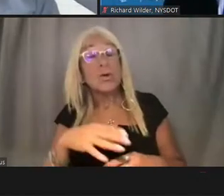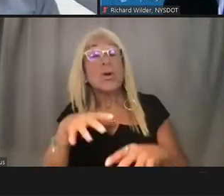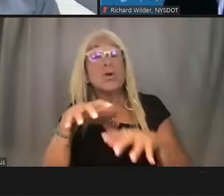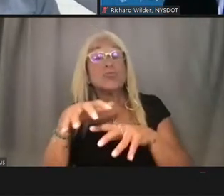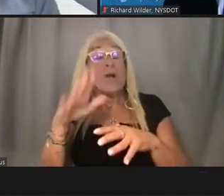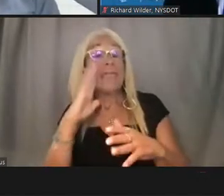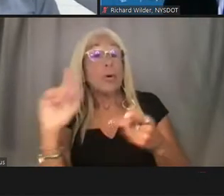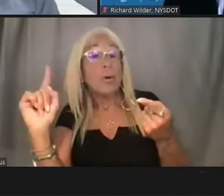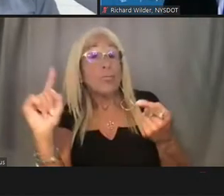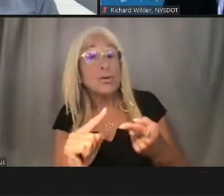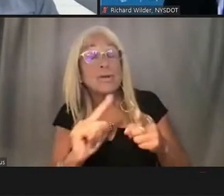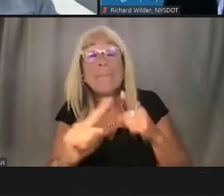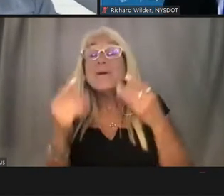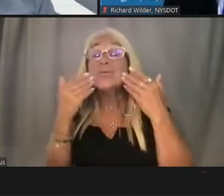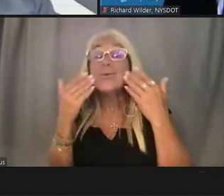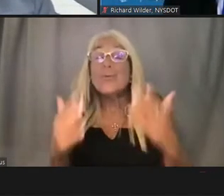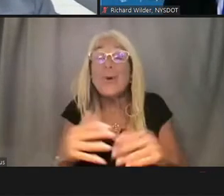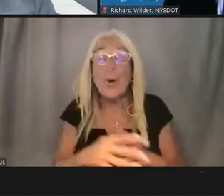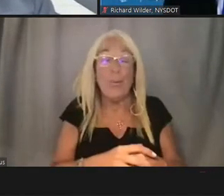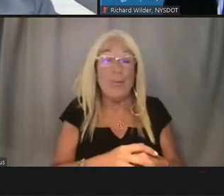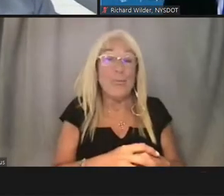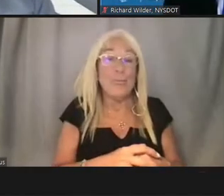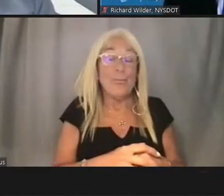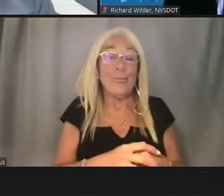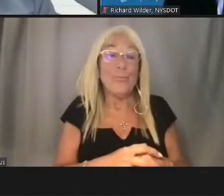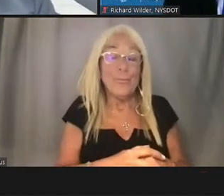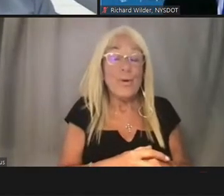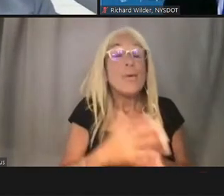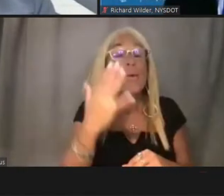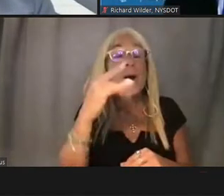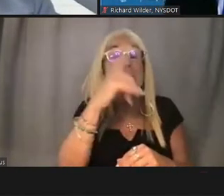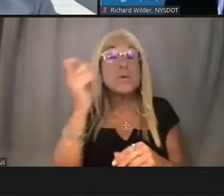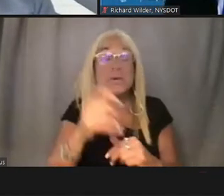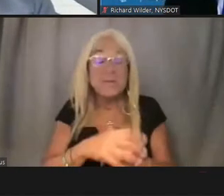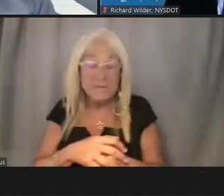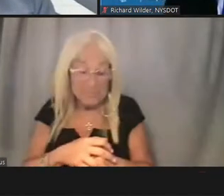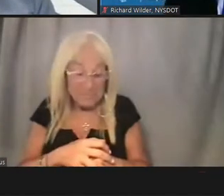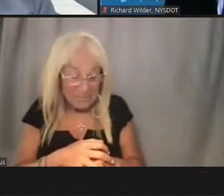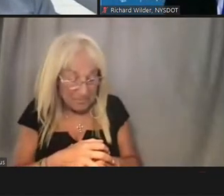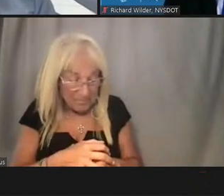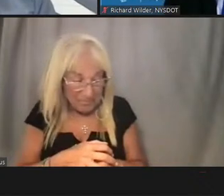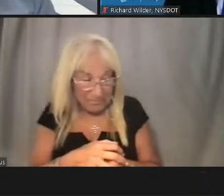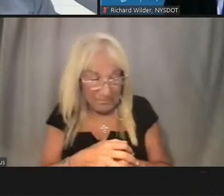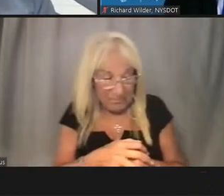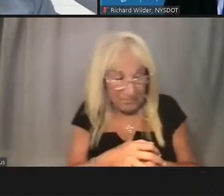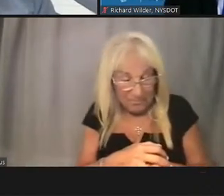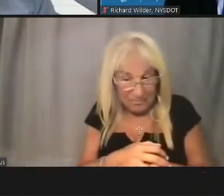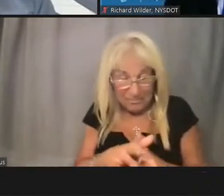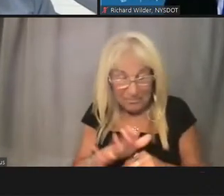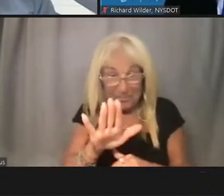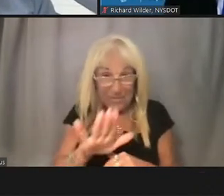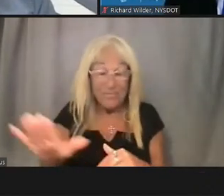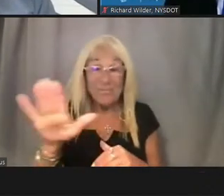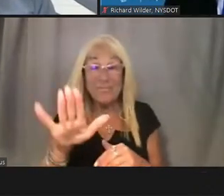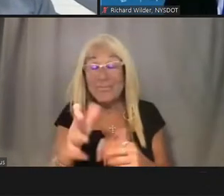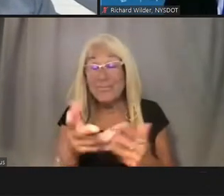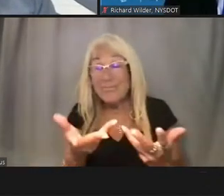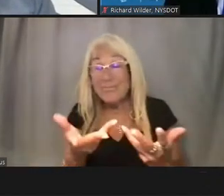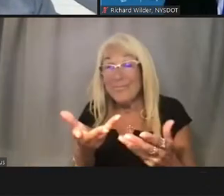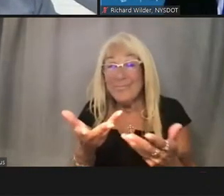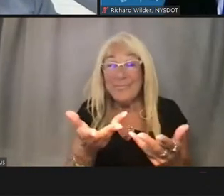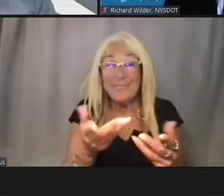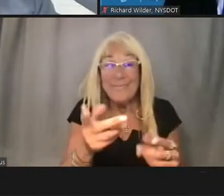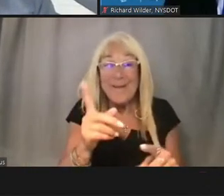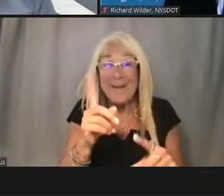reduced but you don't know that um simply because you're you're not able to get into the